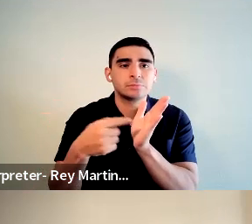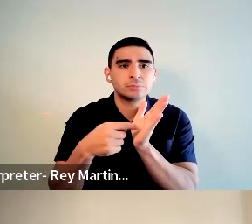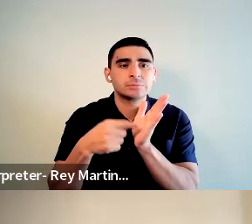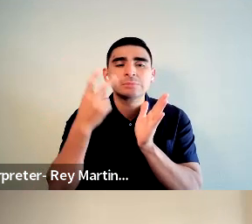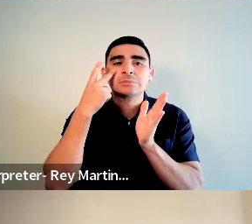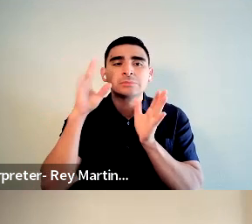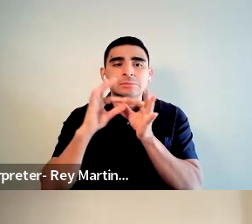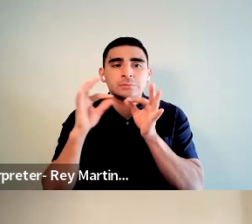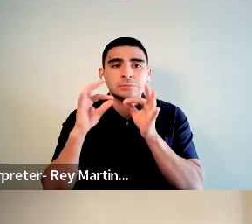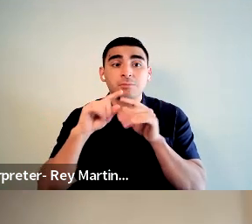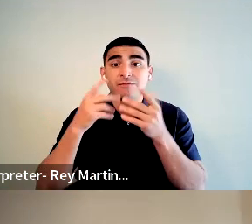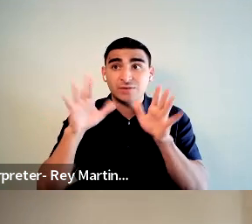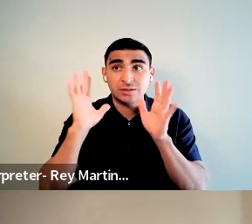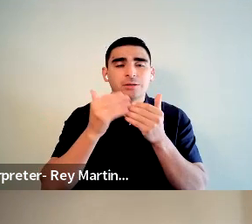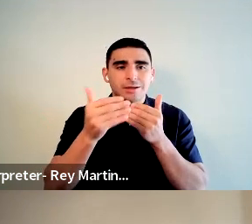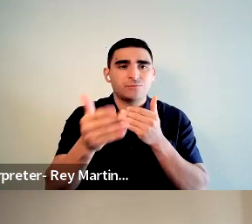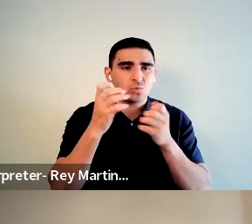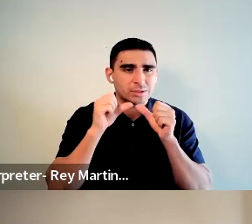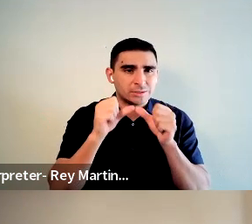we intended. So